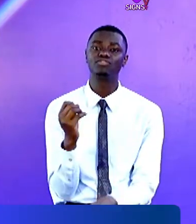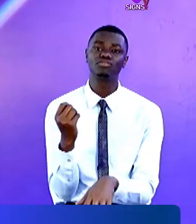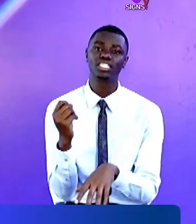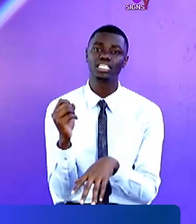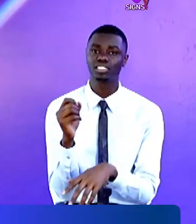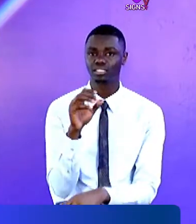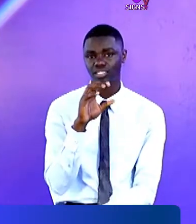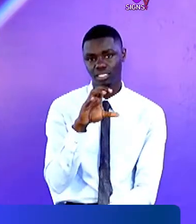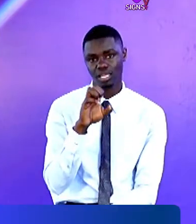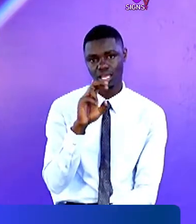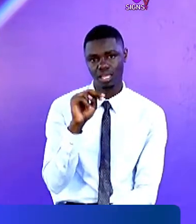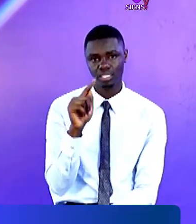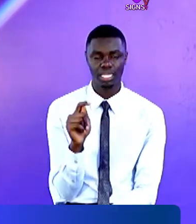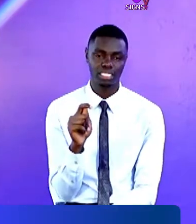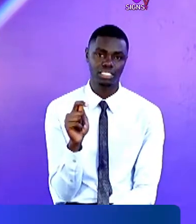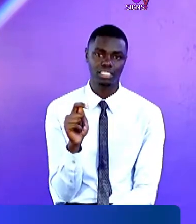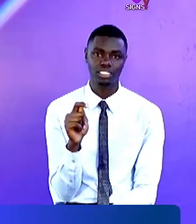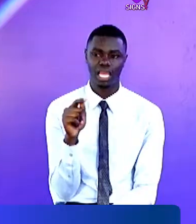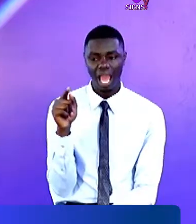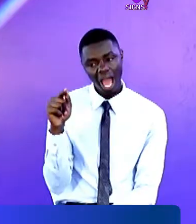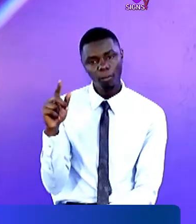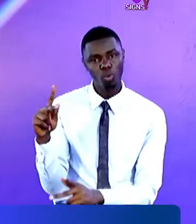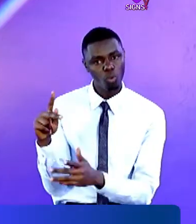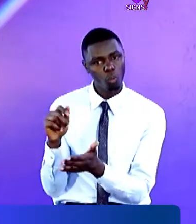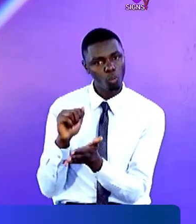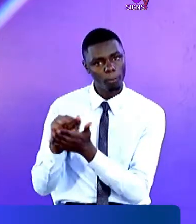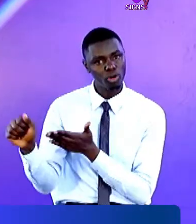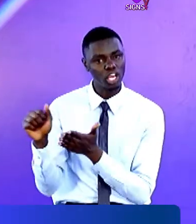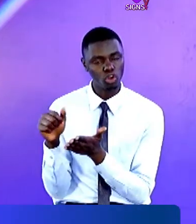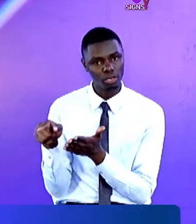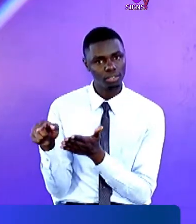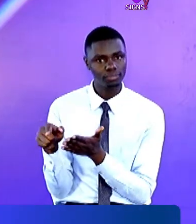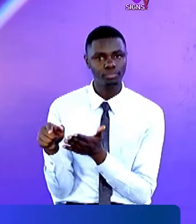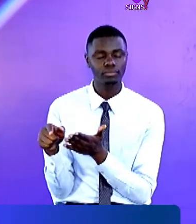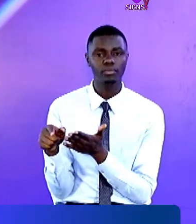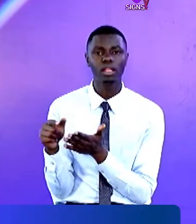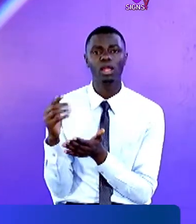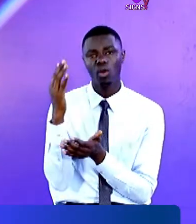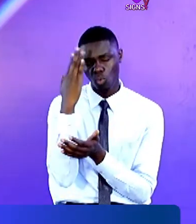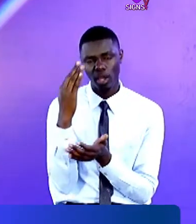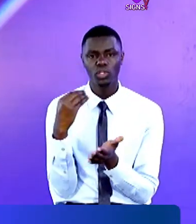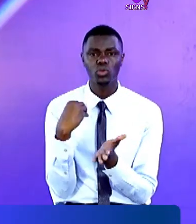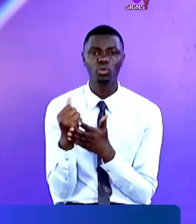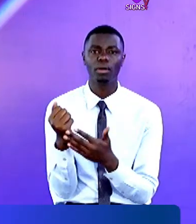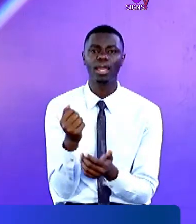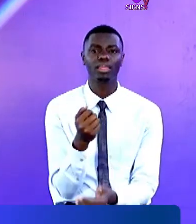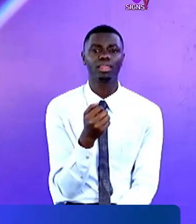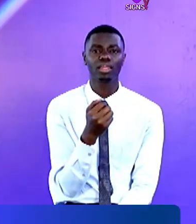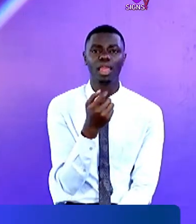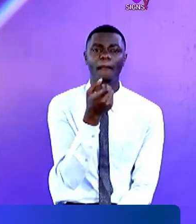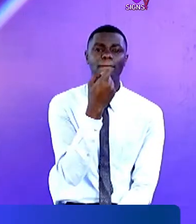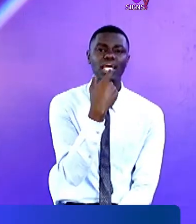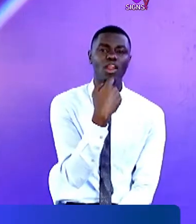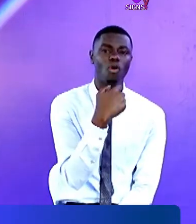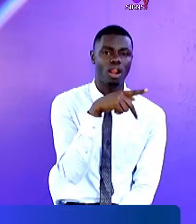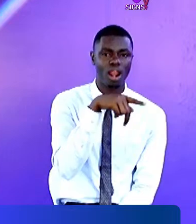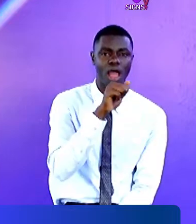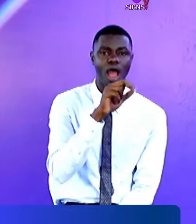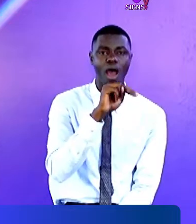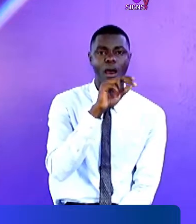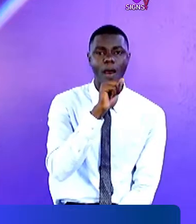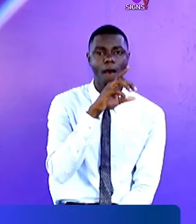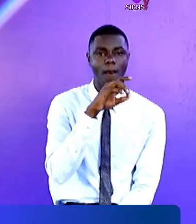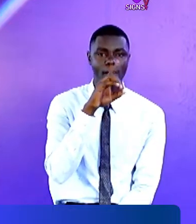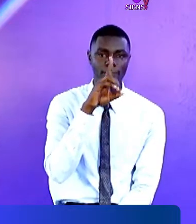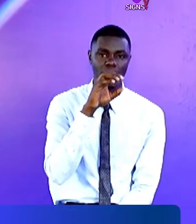50 cents. Do you know that? At production. Yes, at production. Why do you buy Panadol for 30 bob or 50 bob?